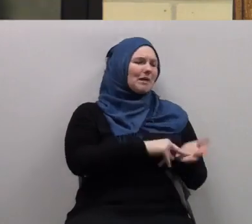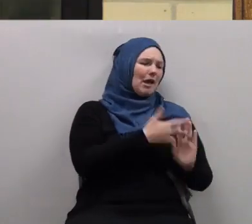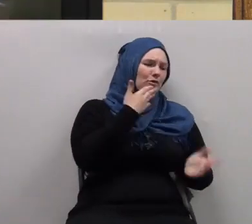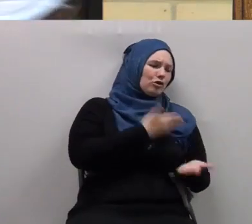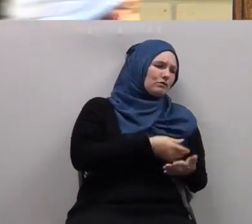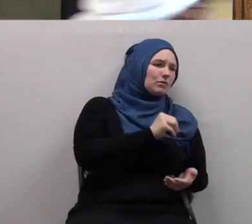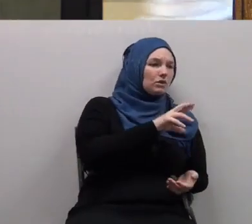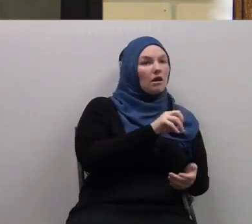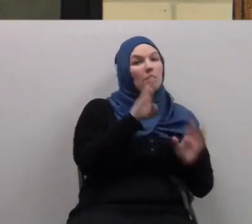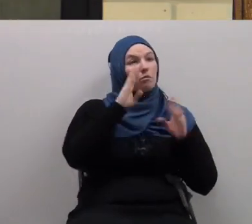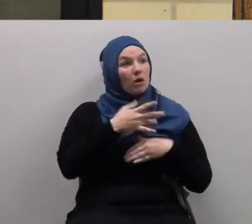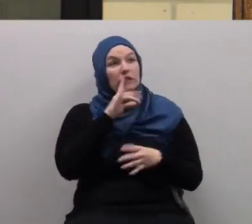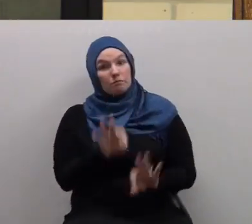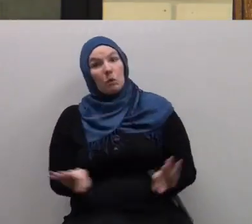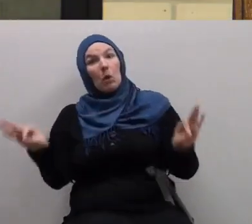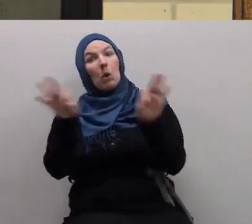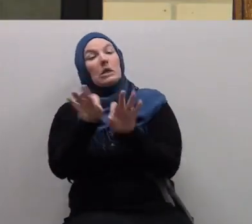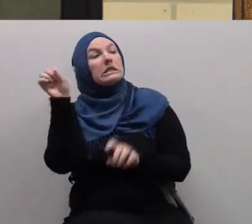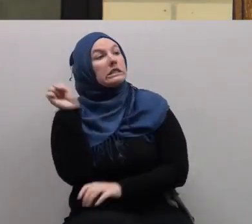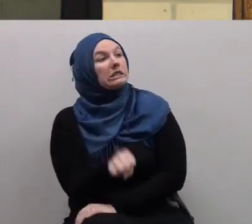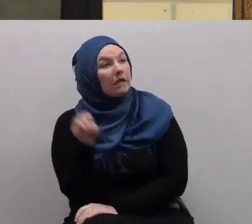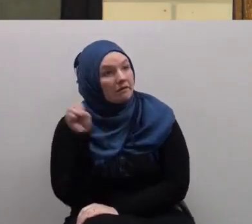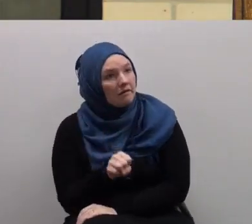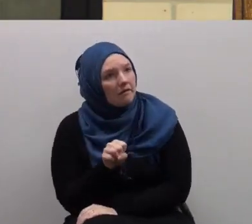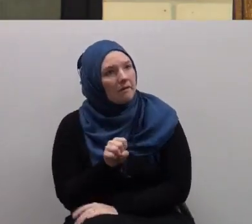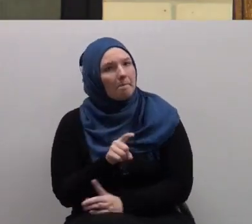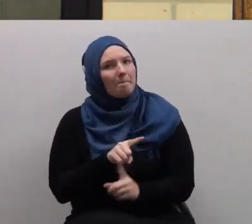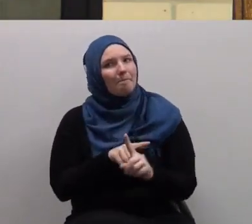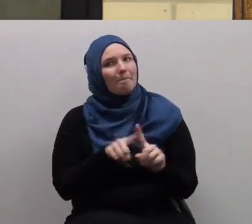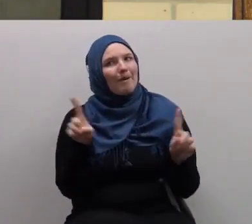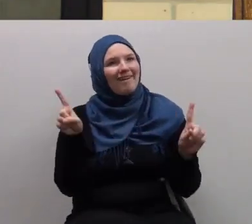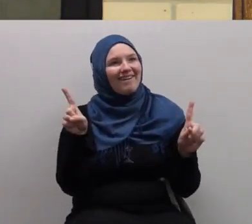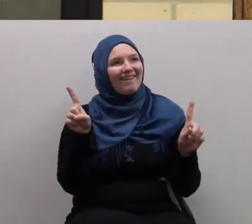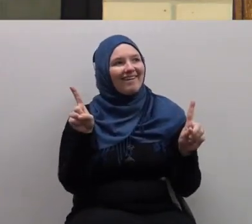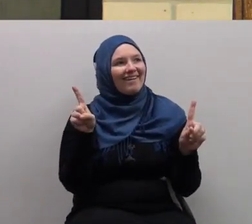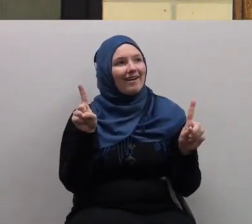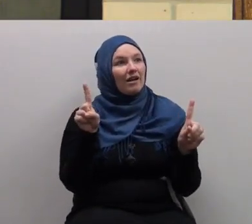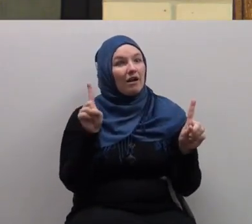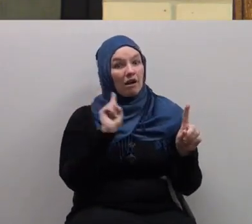very important, but at the same time,